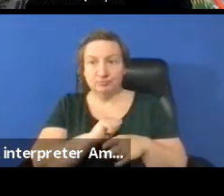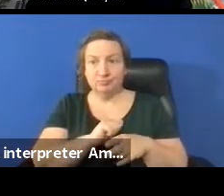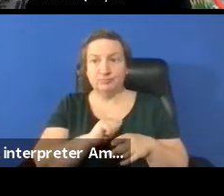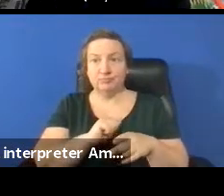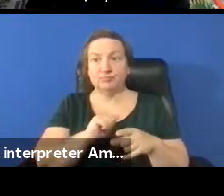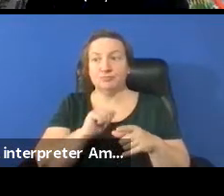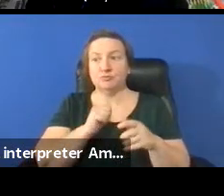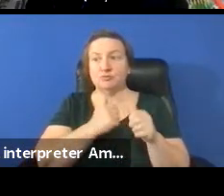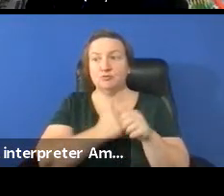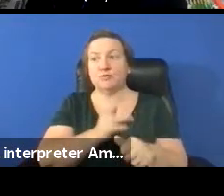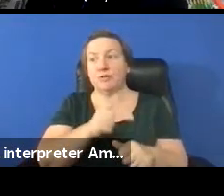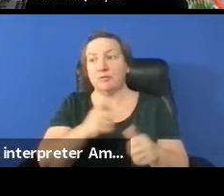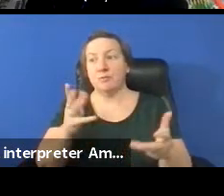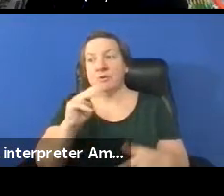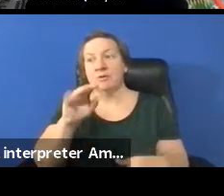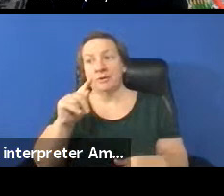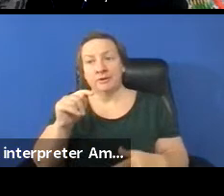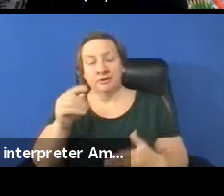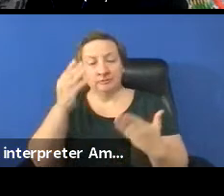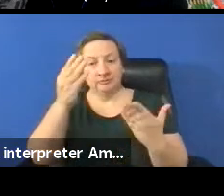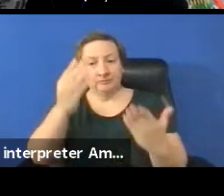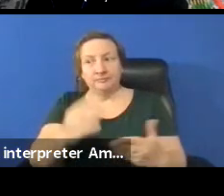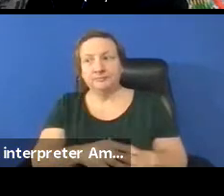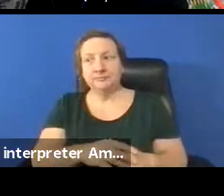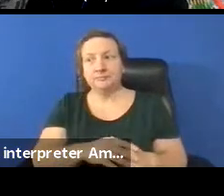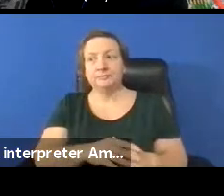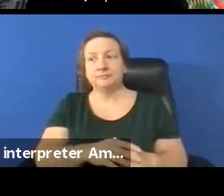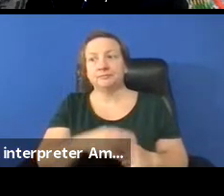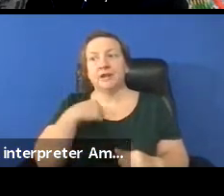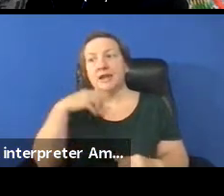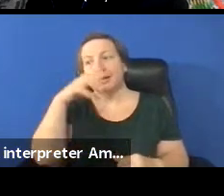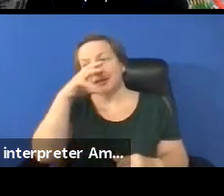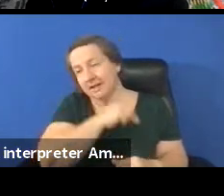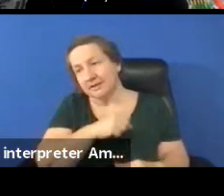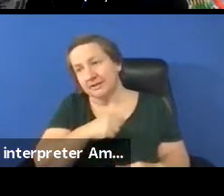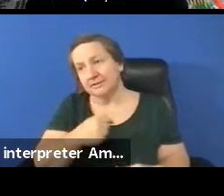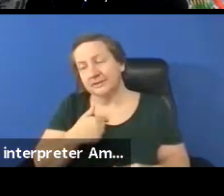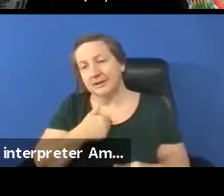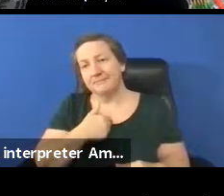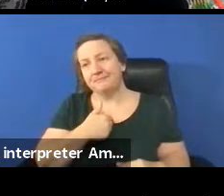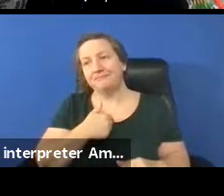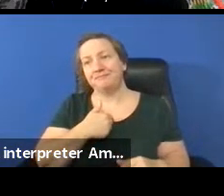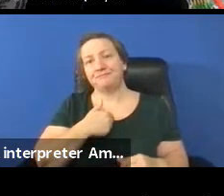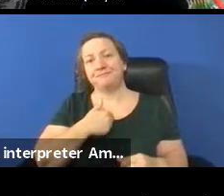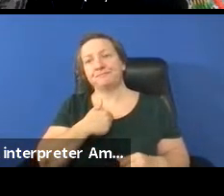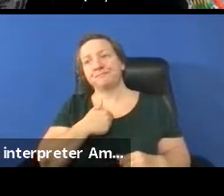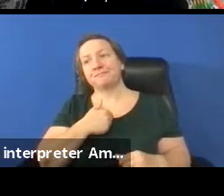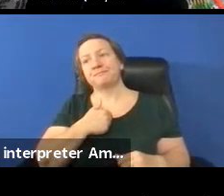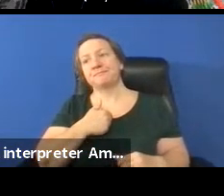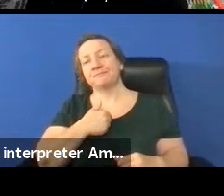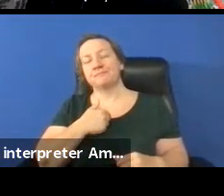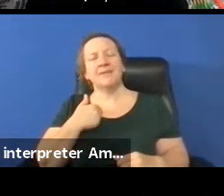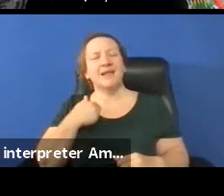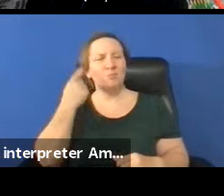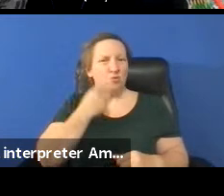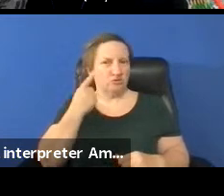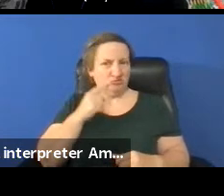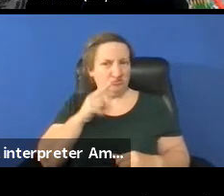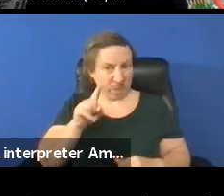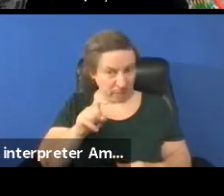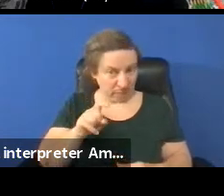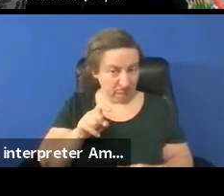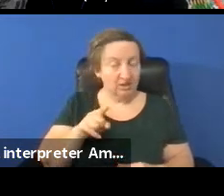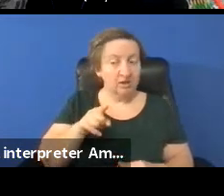to follow up on what Matt brought up. I guess I am wondering if you